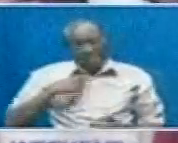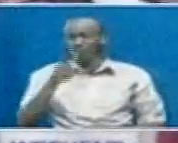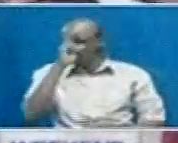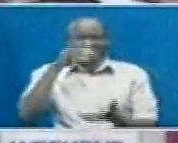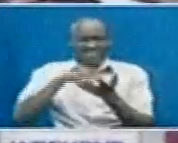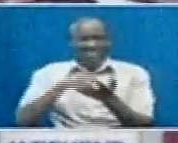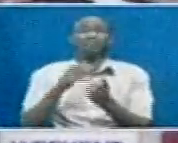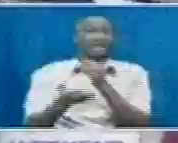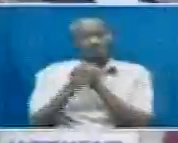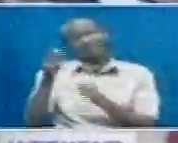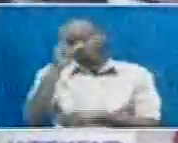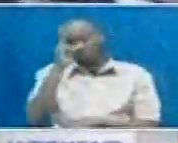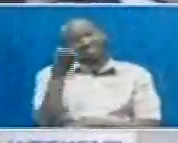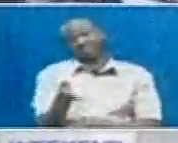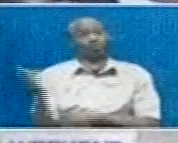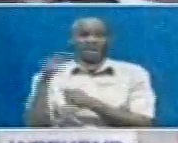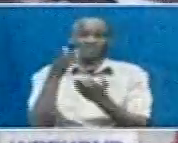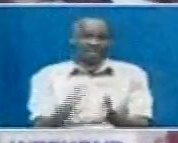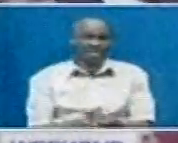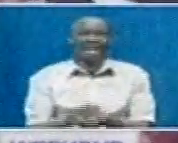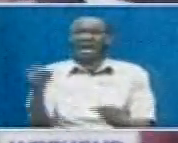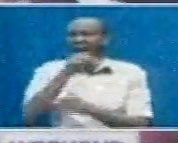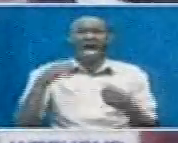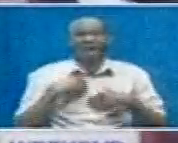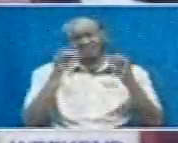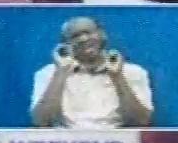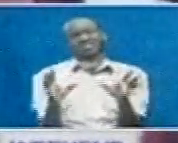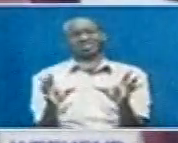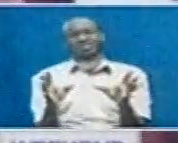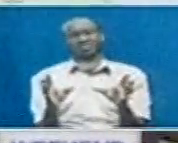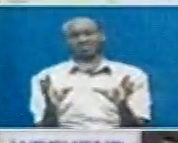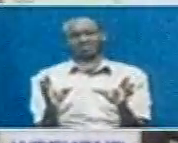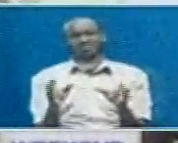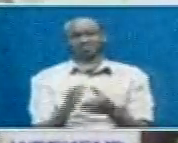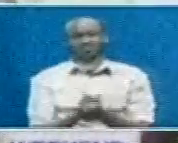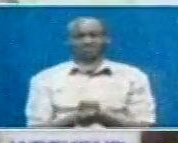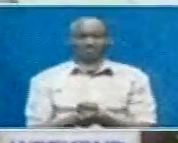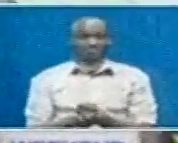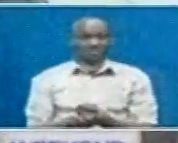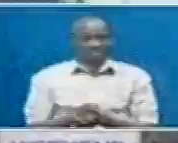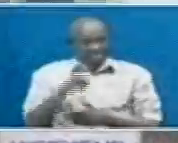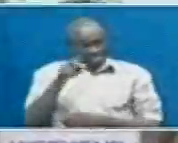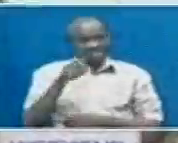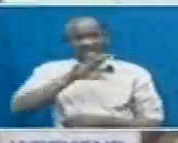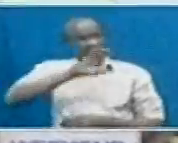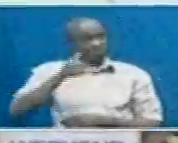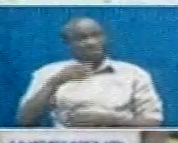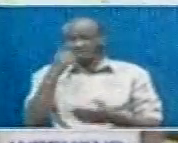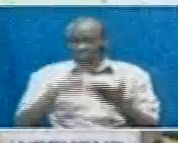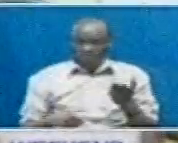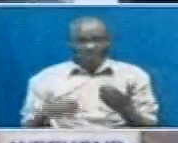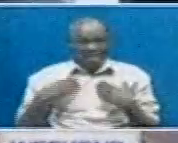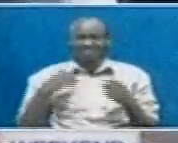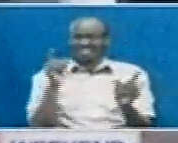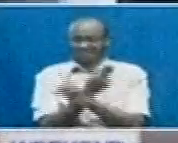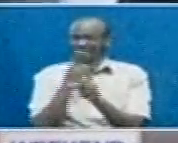nikabeba maafisa wengine. Kwa sababu gani? Hatuna magari na silaha za kutosha. Trans Nzoia County has been marred with